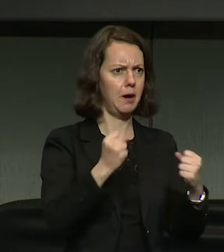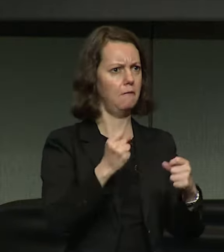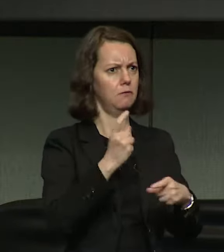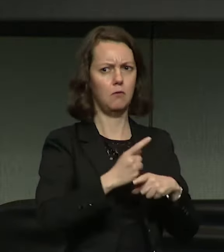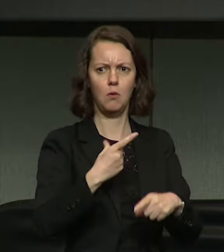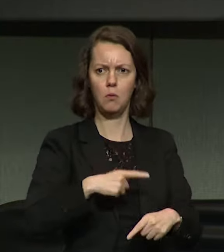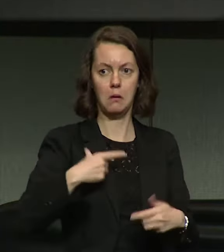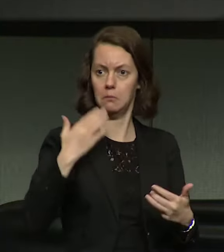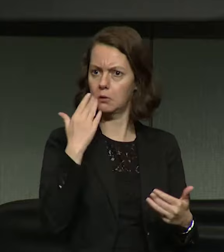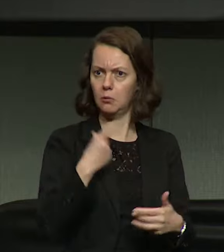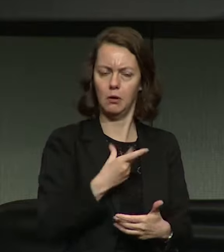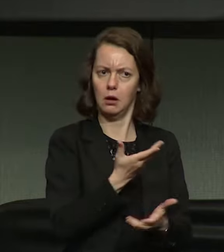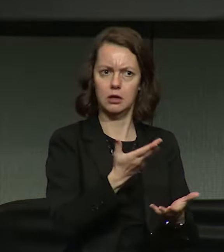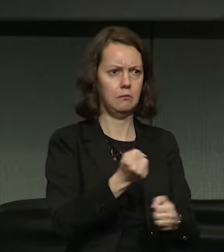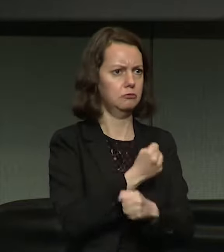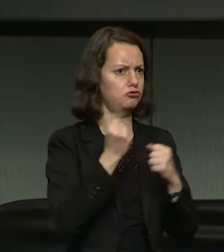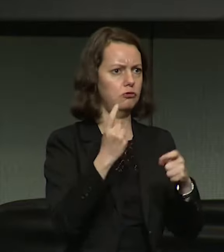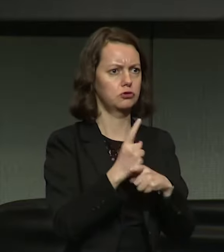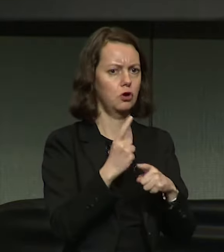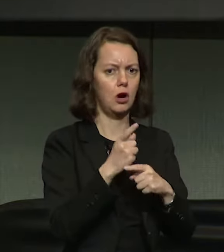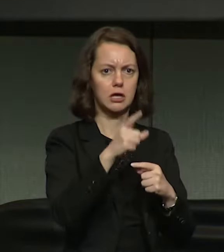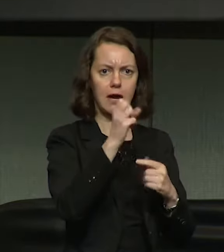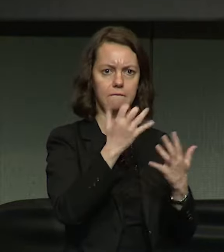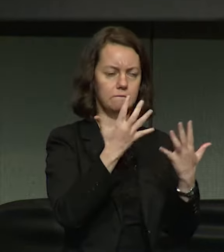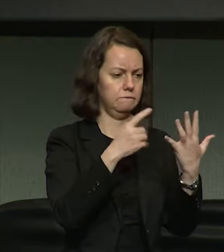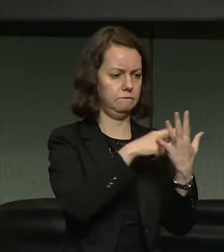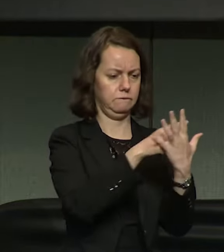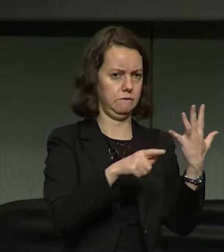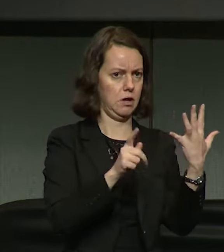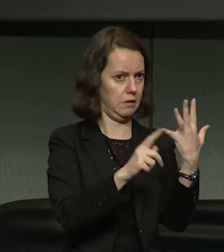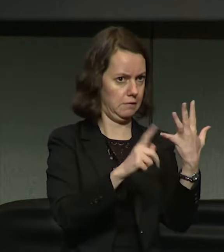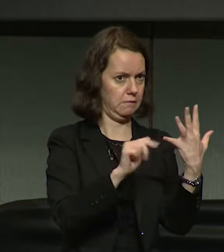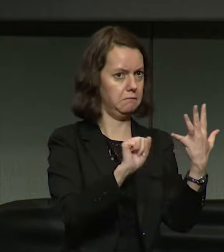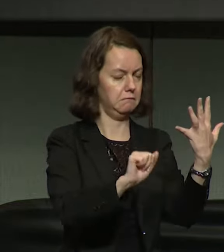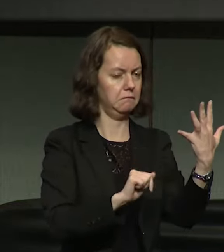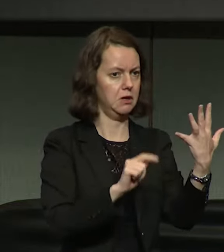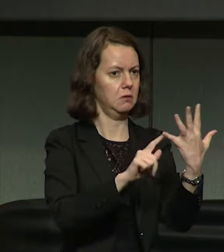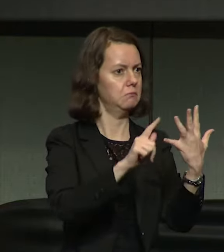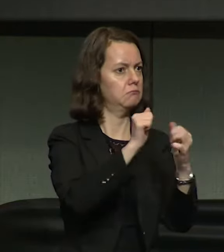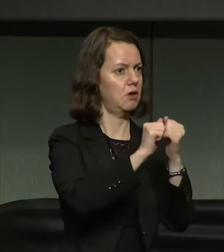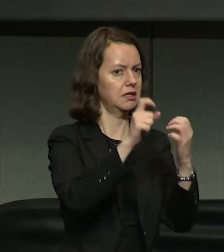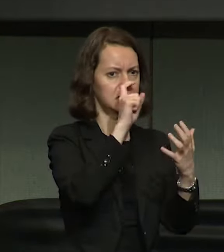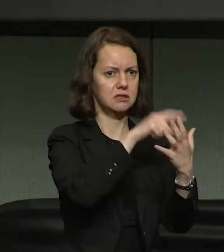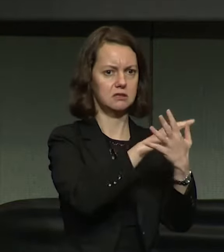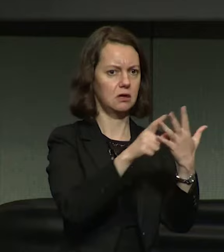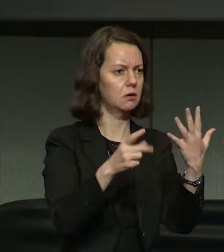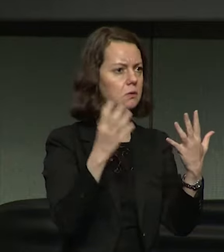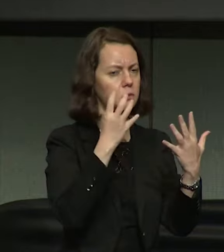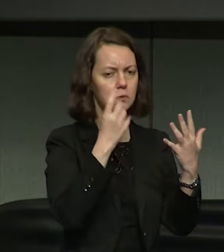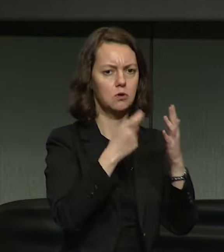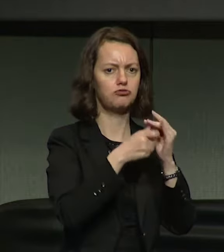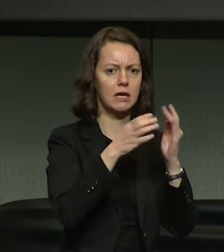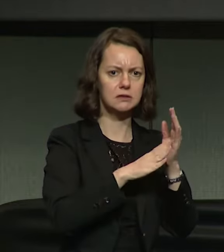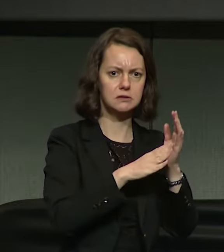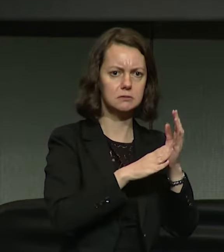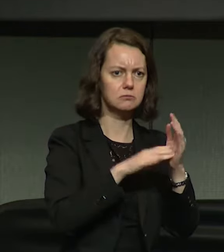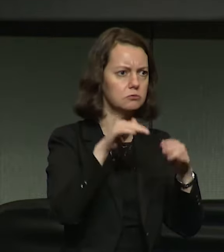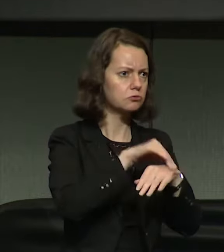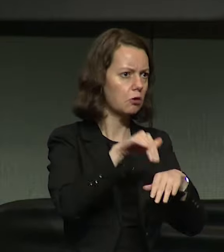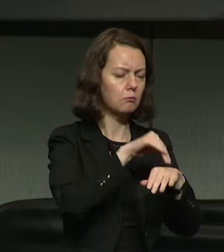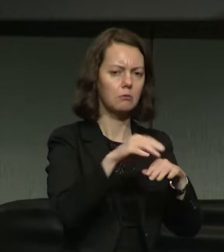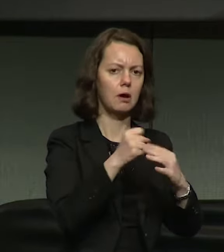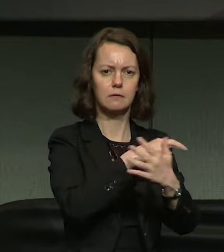regard, because she was the youngest of five, and I watched her brothers succumb to the challenges of racism in and around that